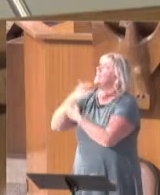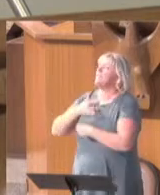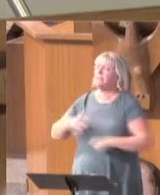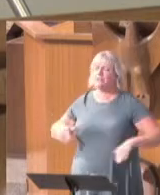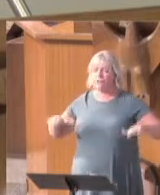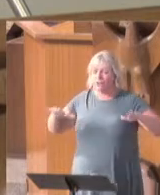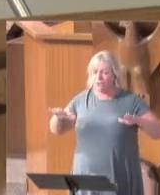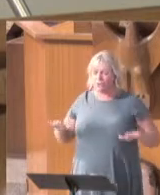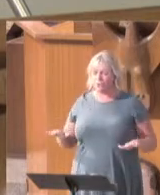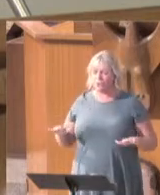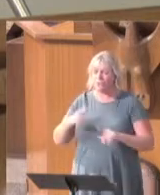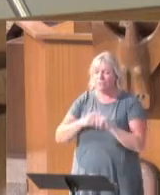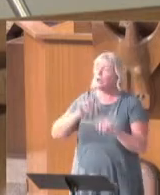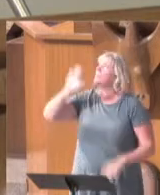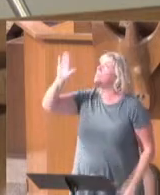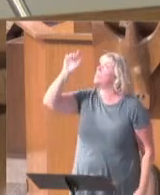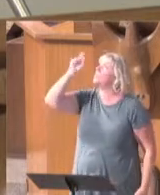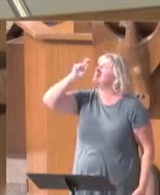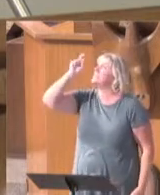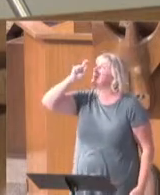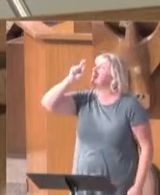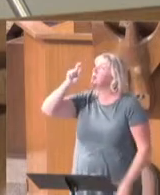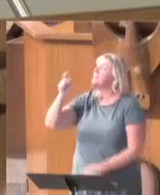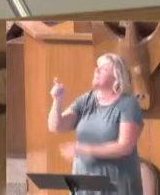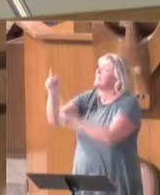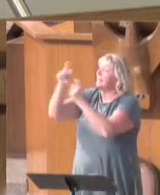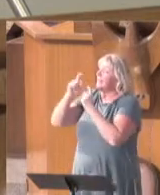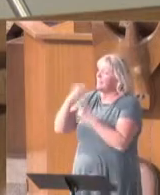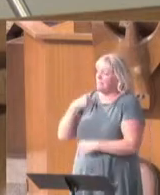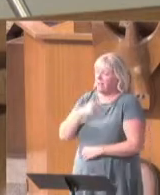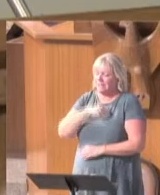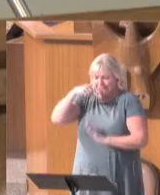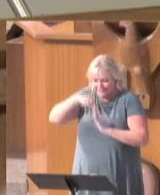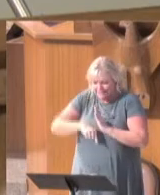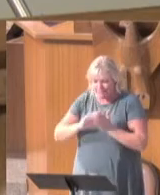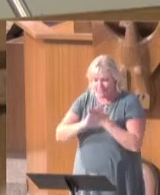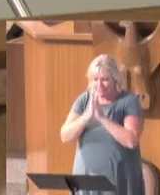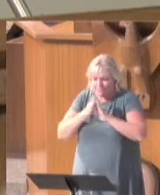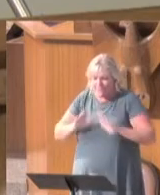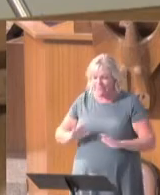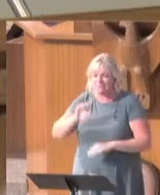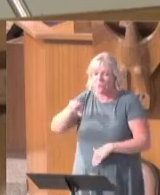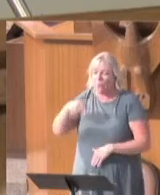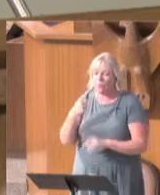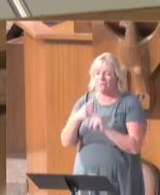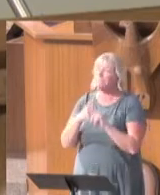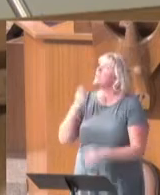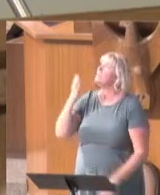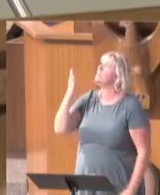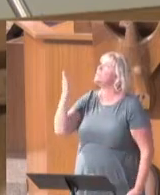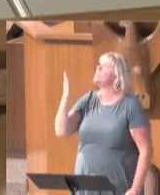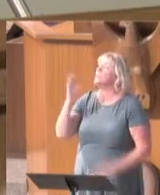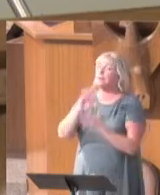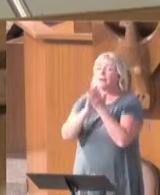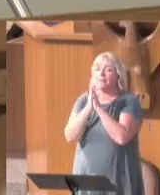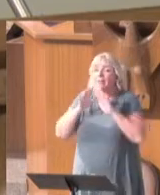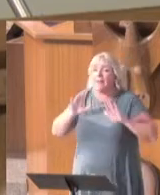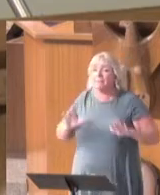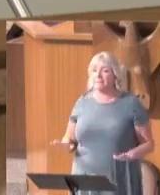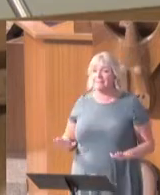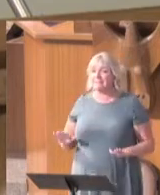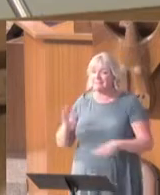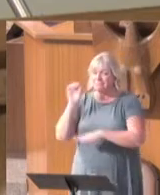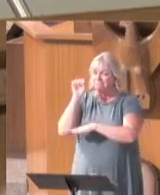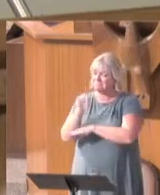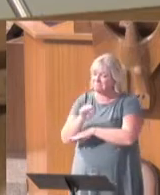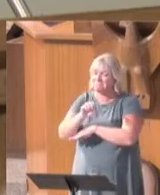your ancient wisdom. Give us the deep peace that comes only from you, the peace that surpasses